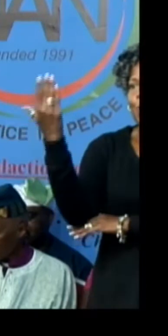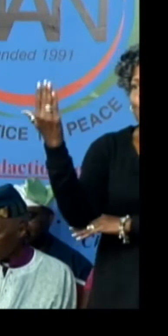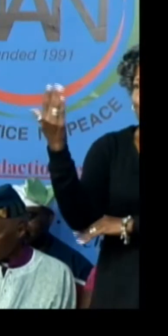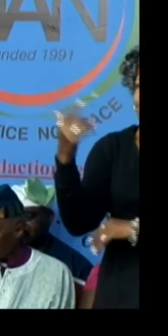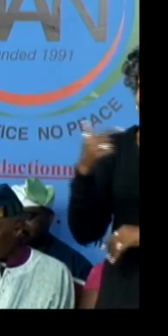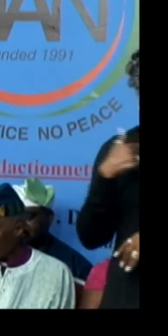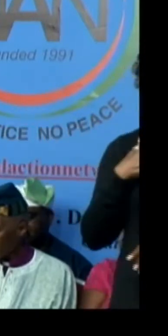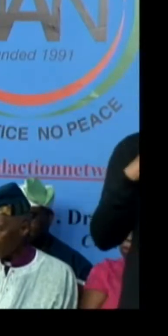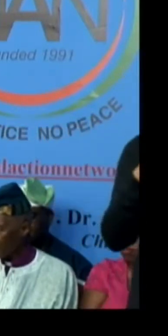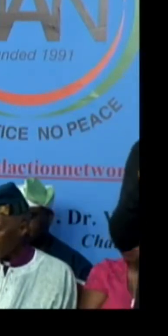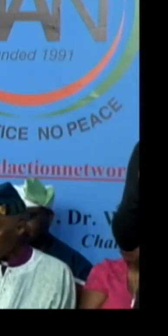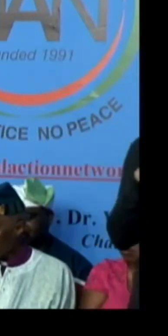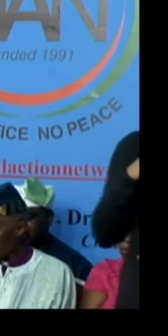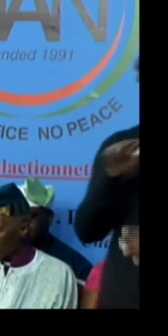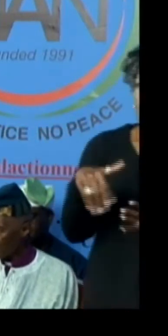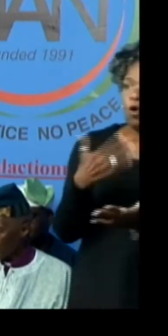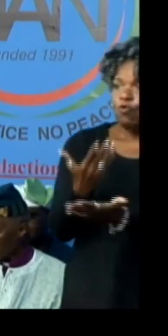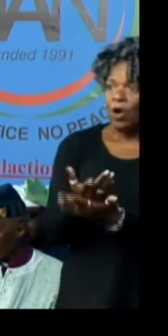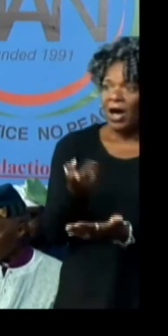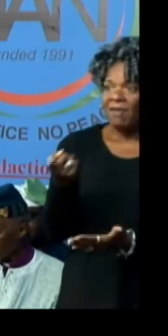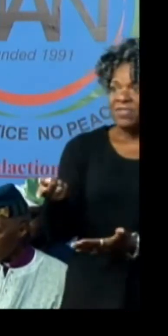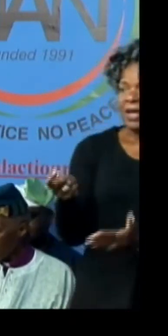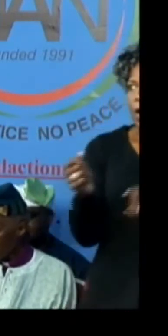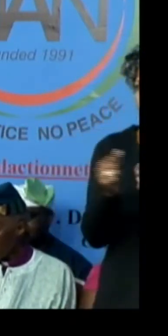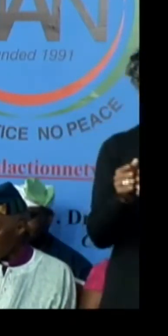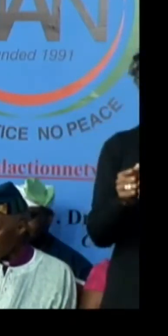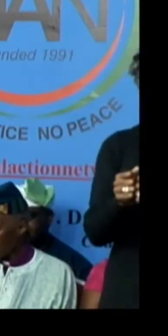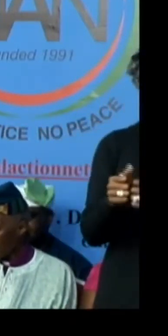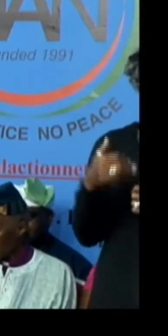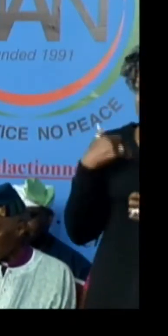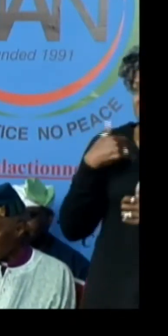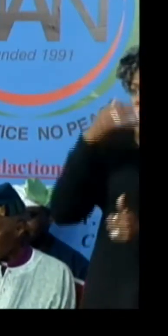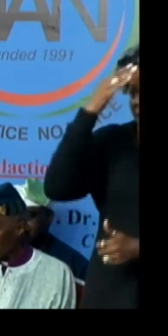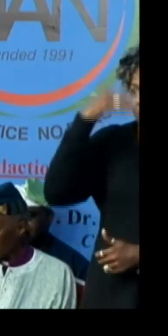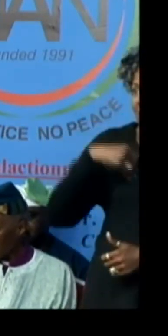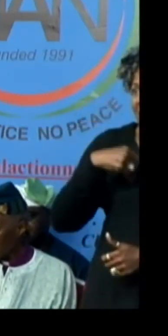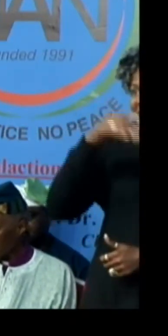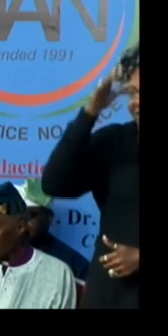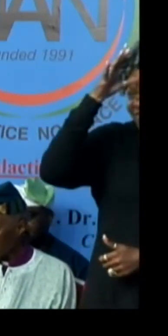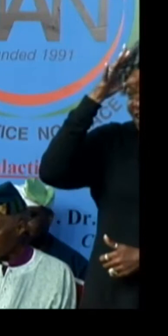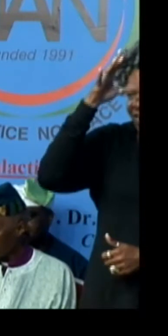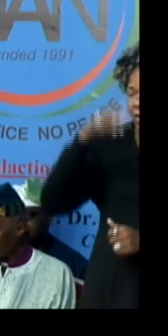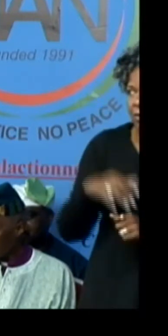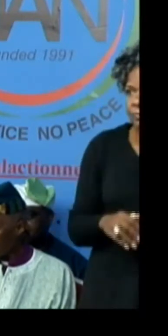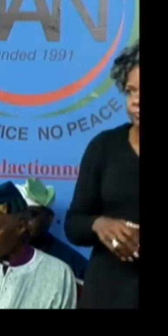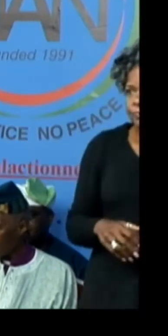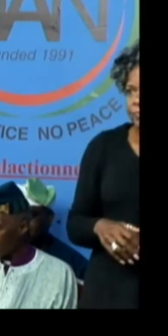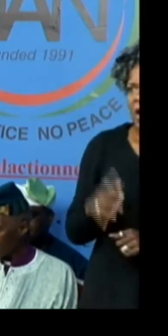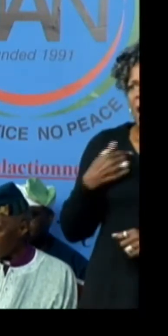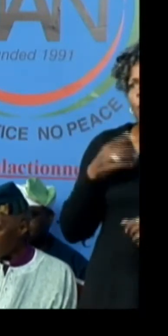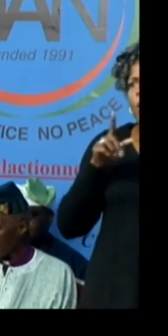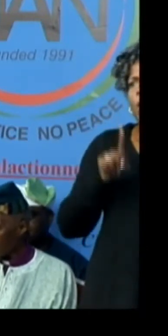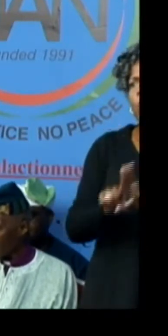Moses Stewart, Yusuf Hawkins' father, and a man ran through the police line, stuck a knife in my chest.